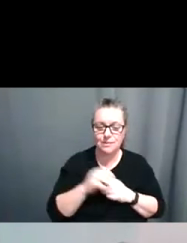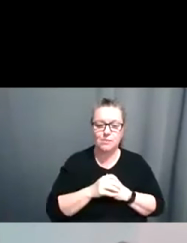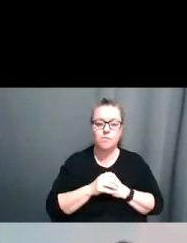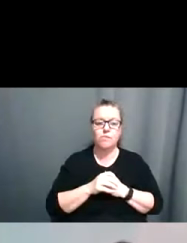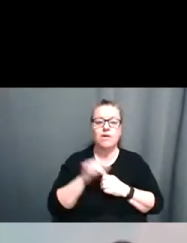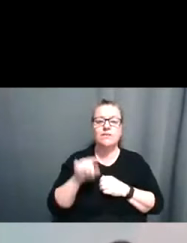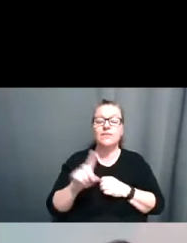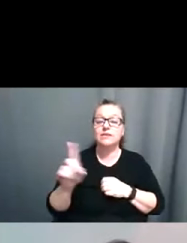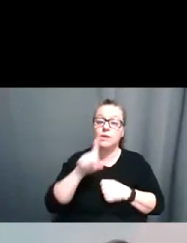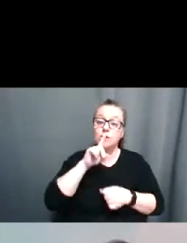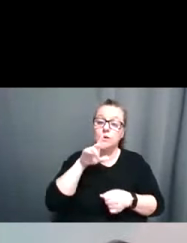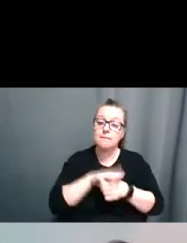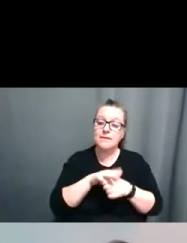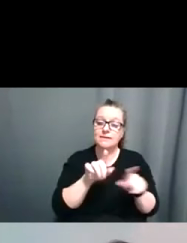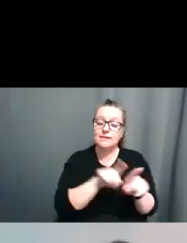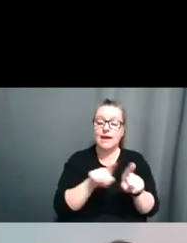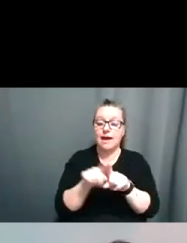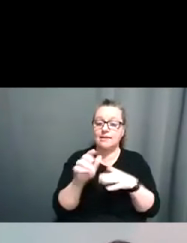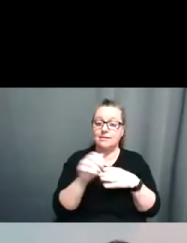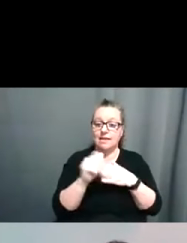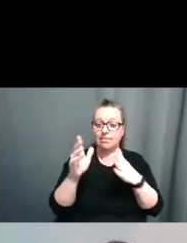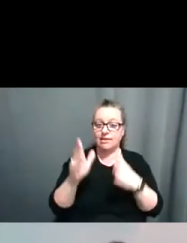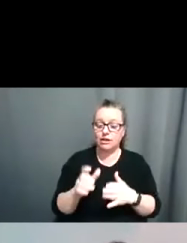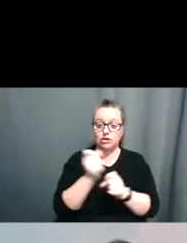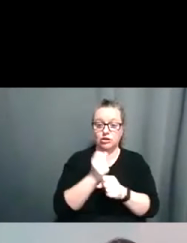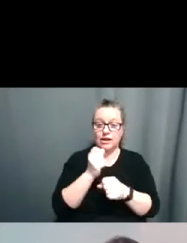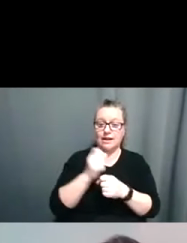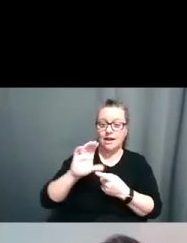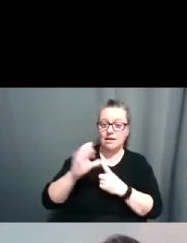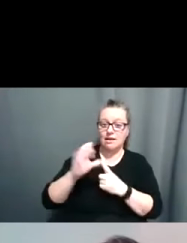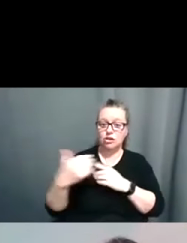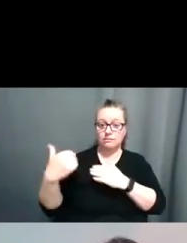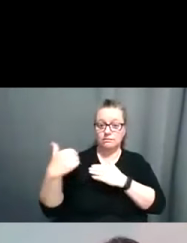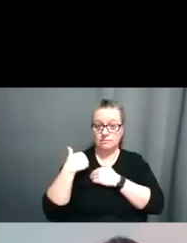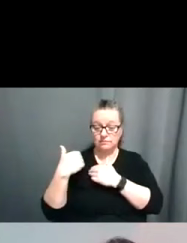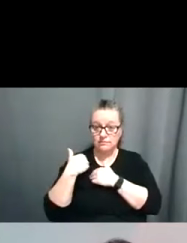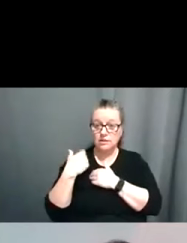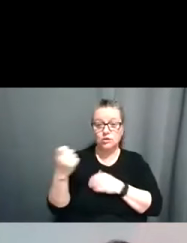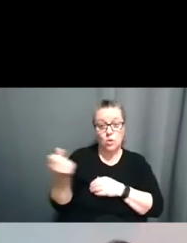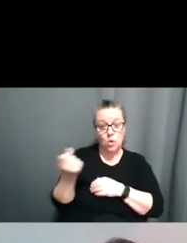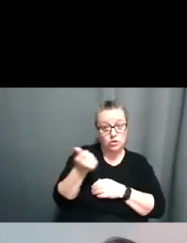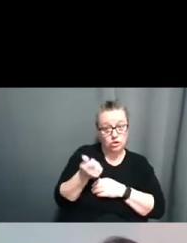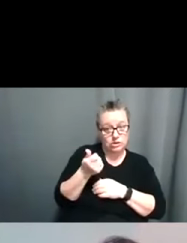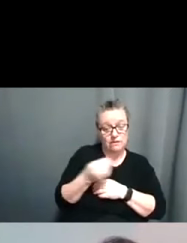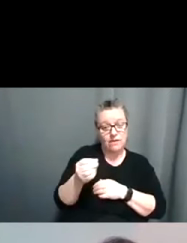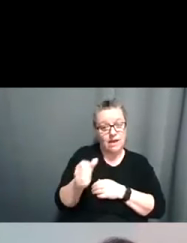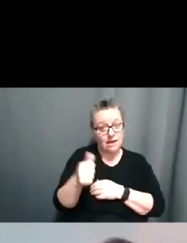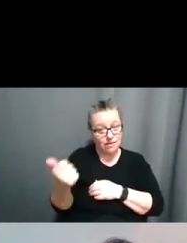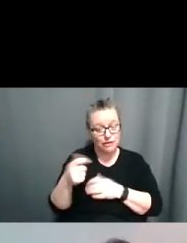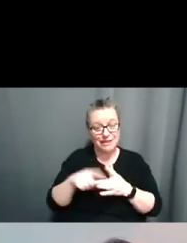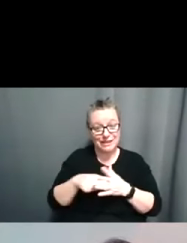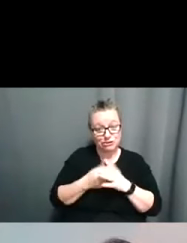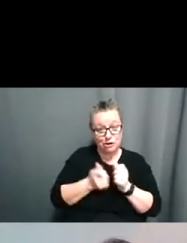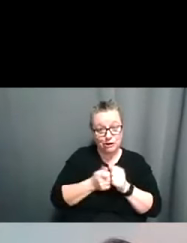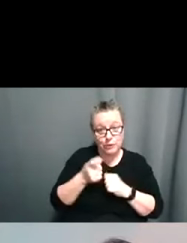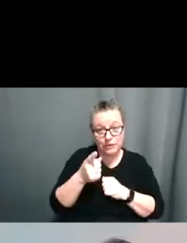where you commit as a leader. Creating a culture of accountability, the act of holding yourself and others accountable starts with you, and